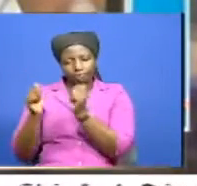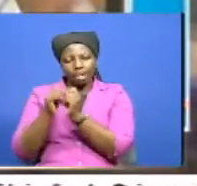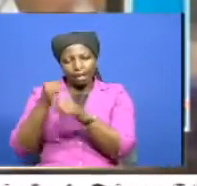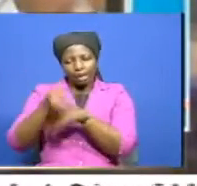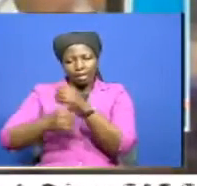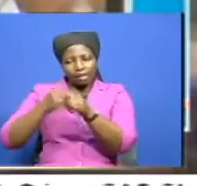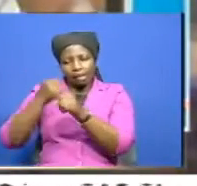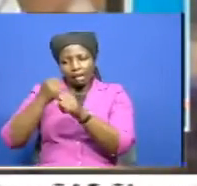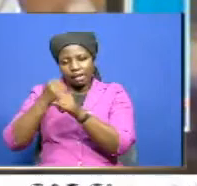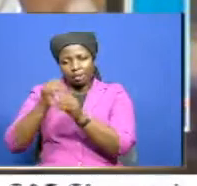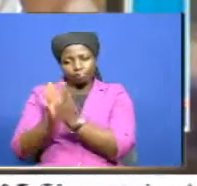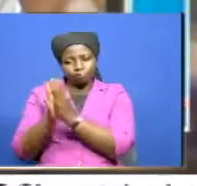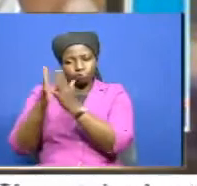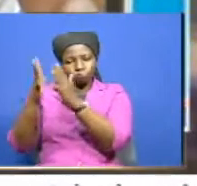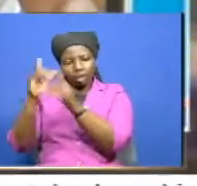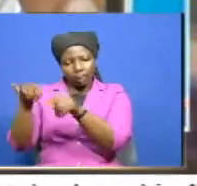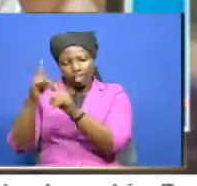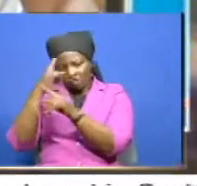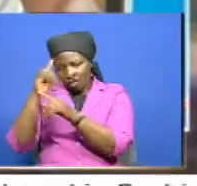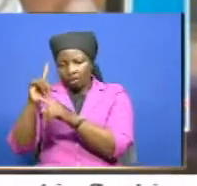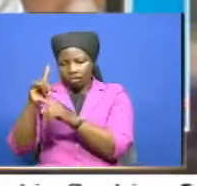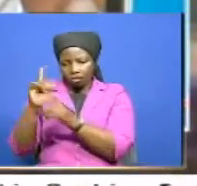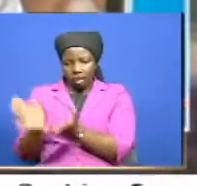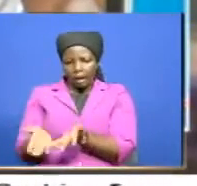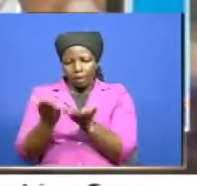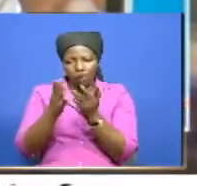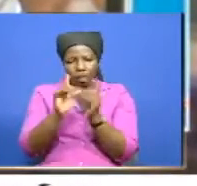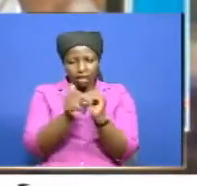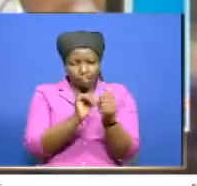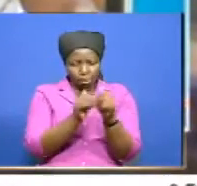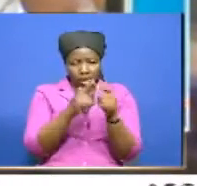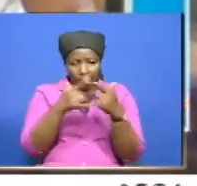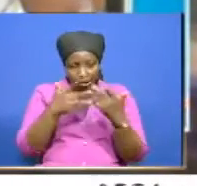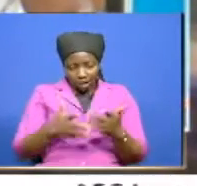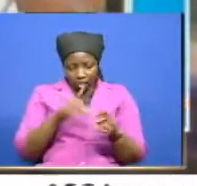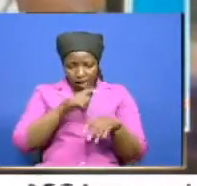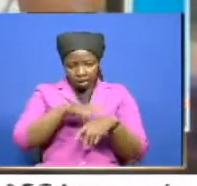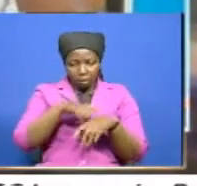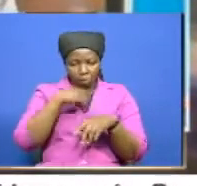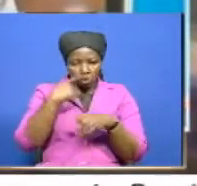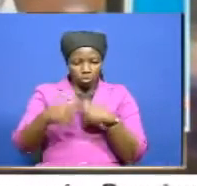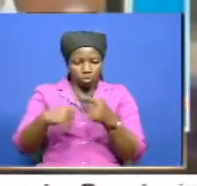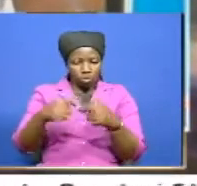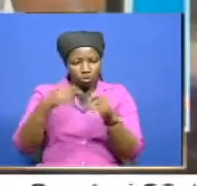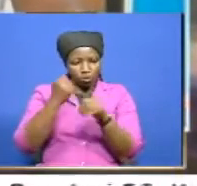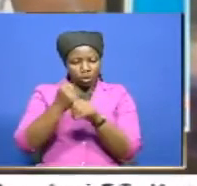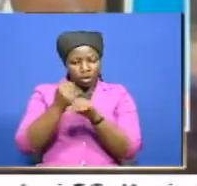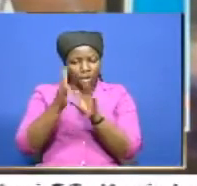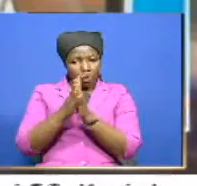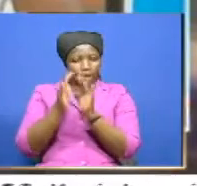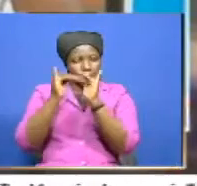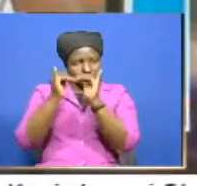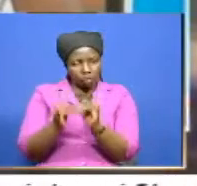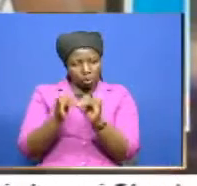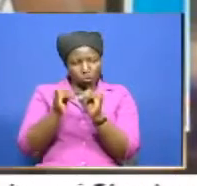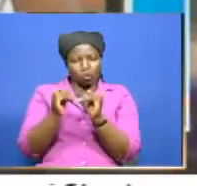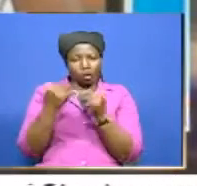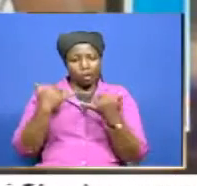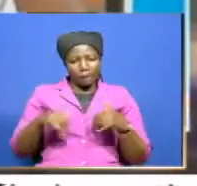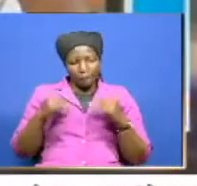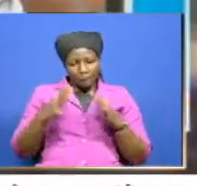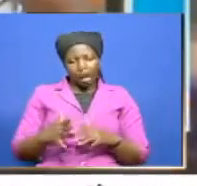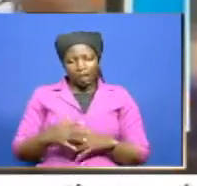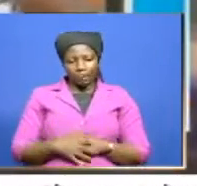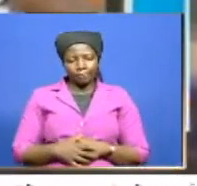bringing the sport to where it is, you know. But it's time that we keep on now working with fresh blood in terms of young,